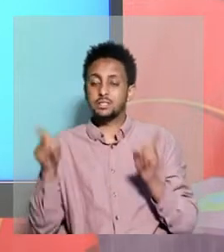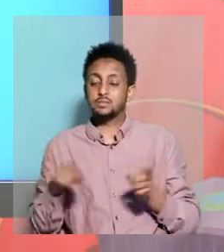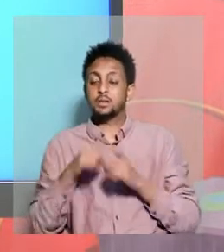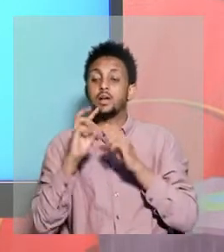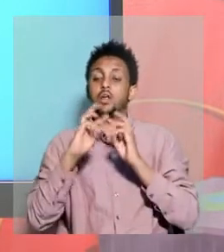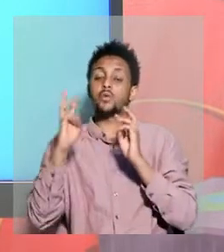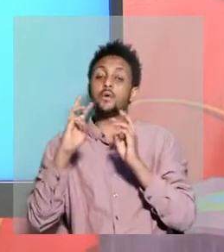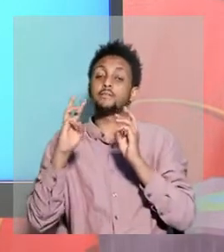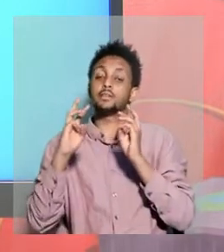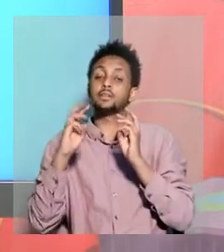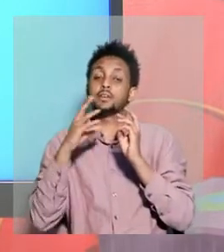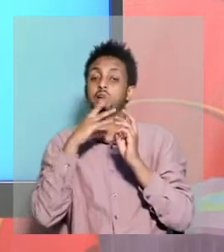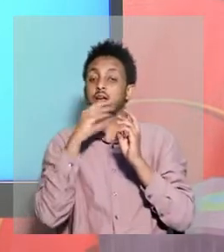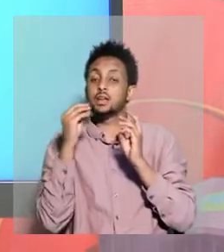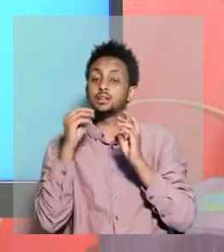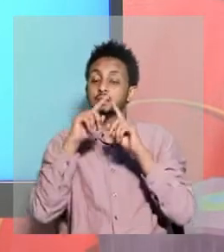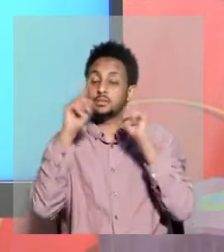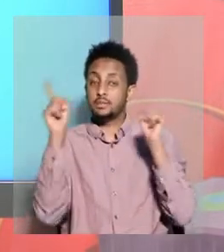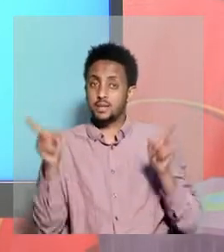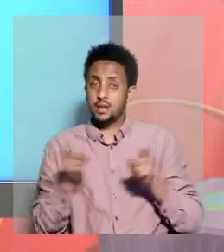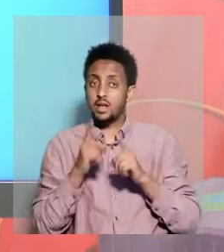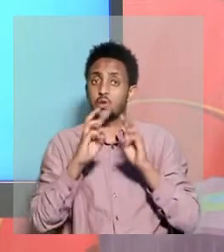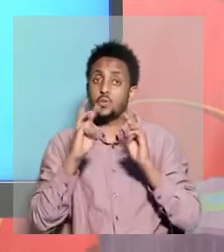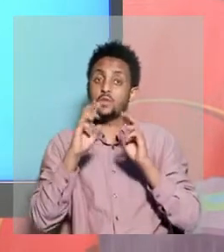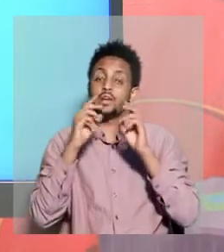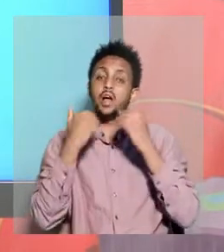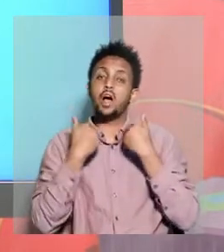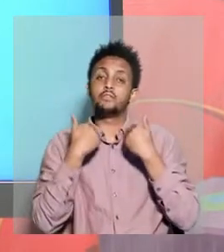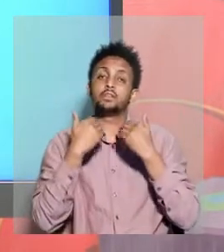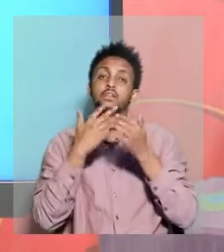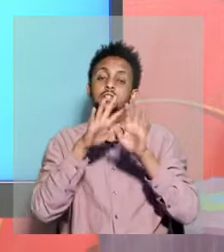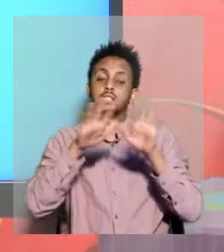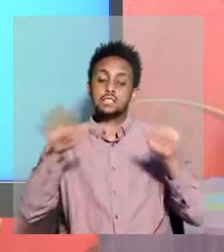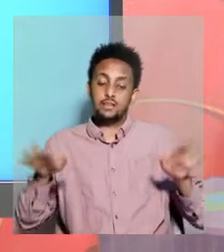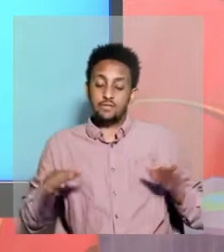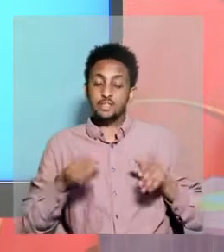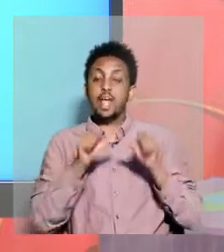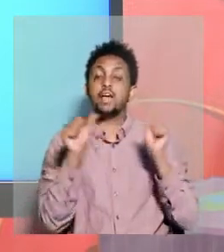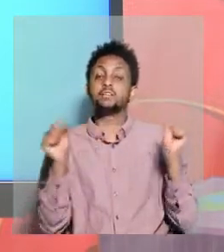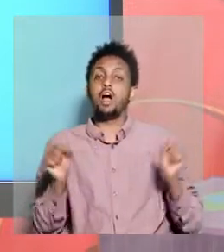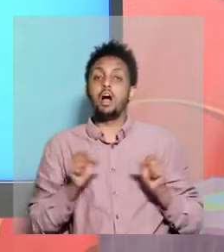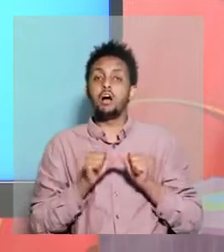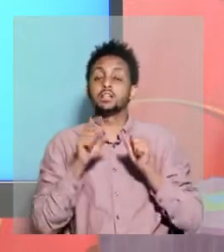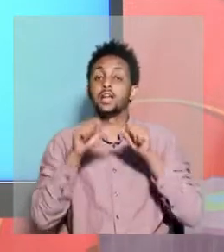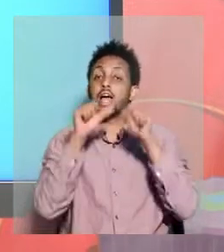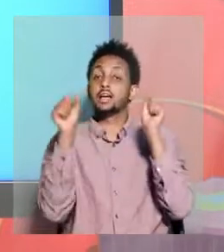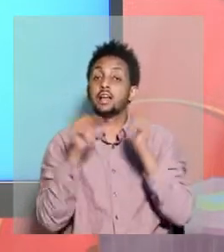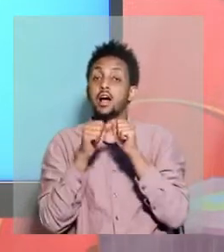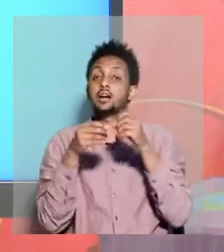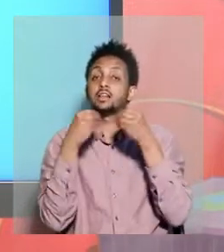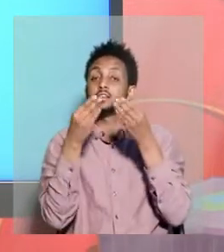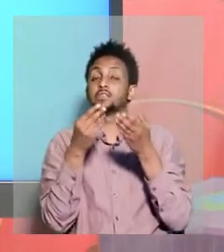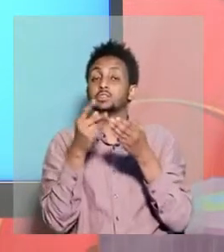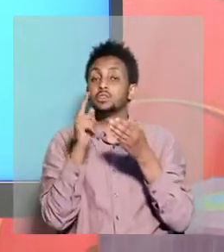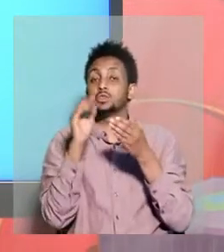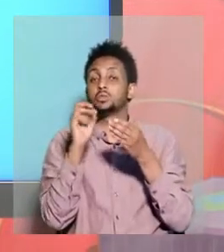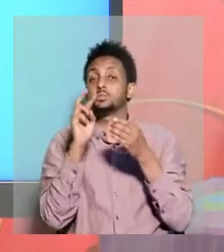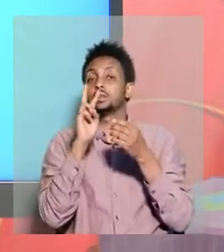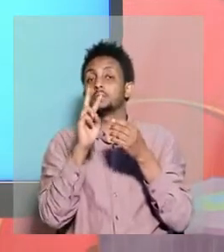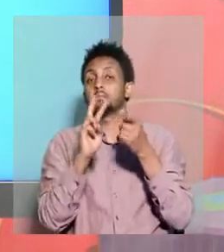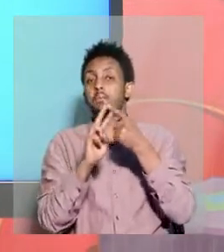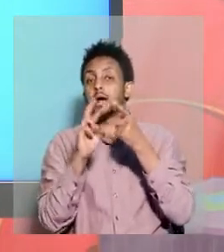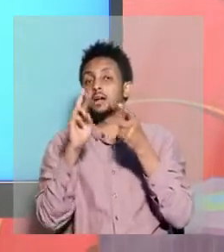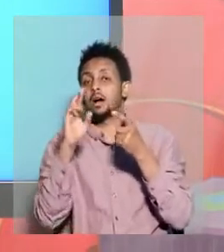spherical wave pattern, and that spherical wave pattern has a surface area. And that surface area is given to be